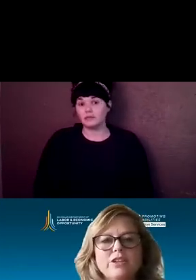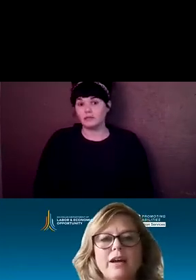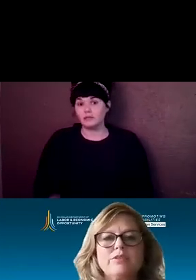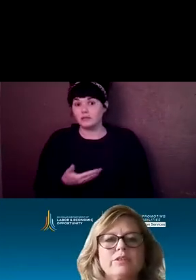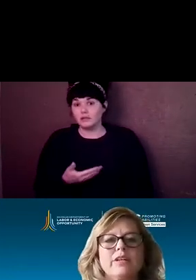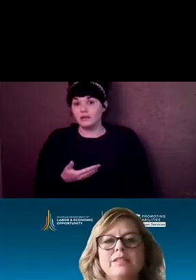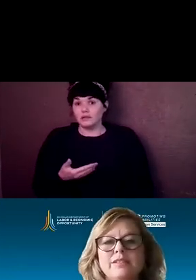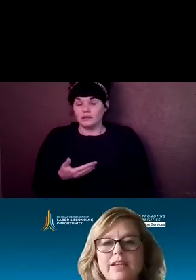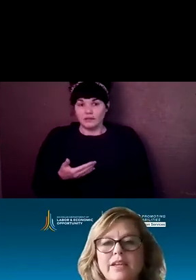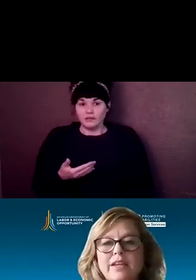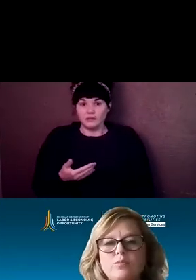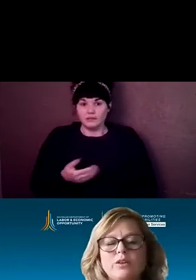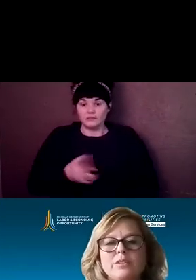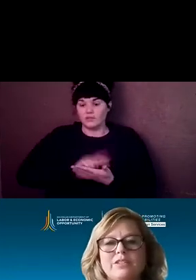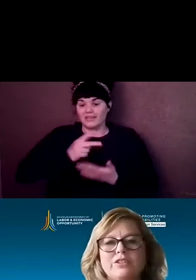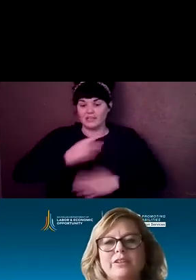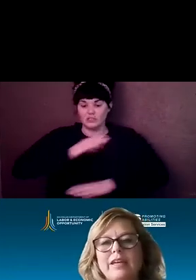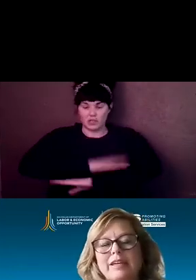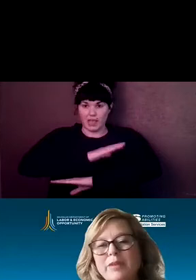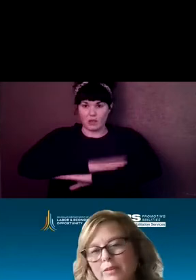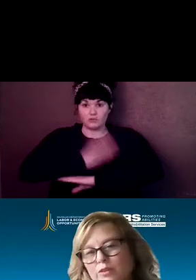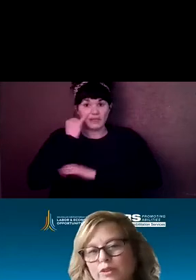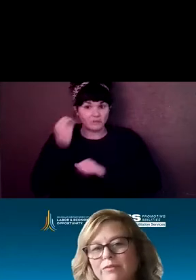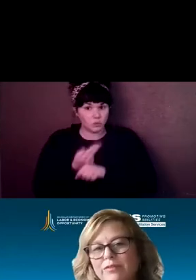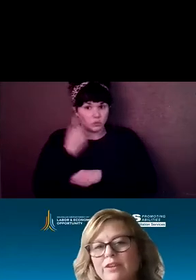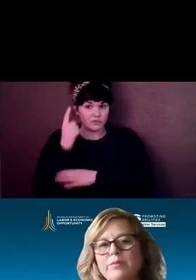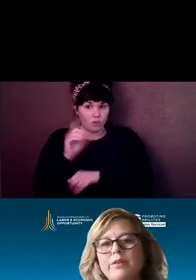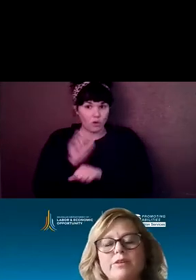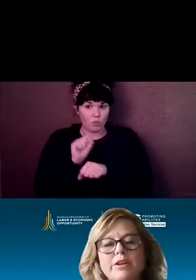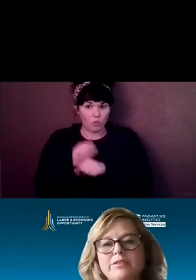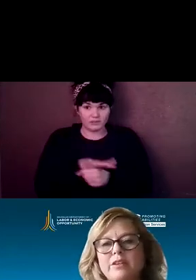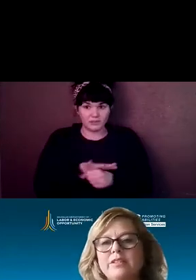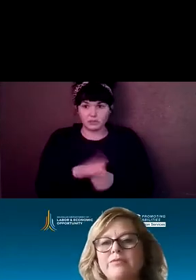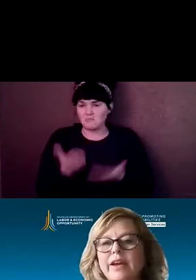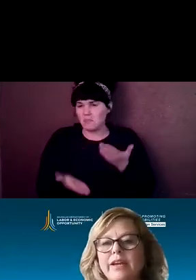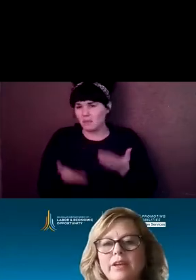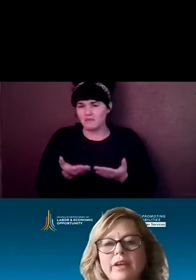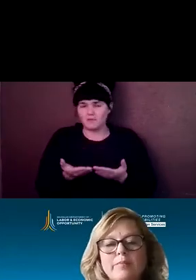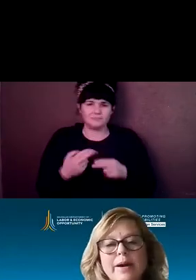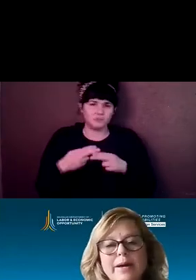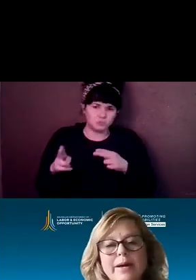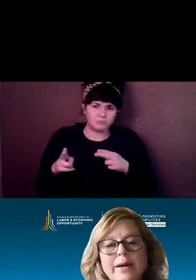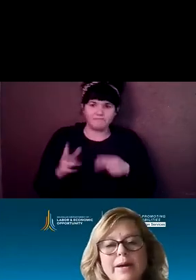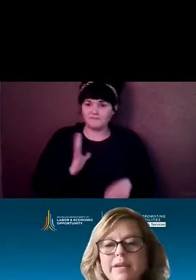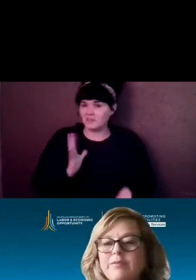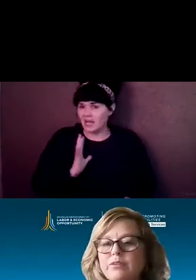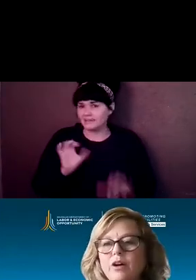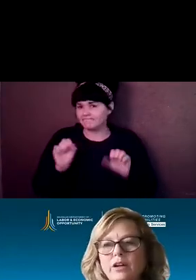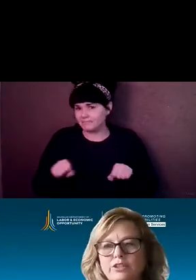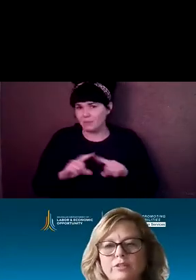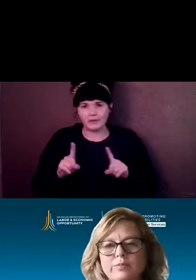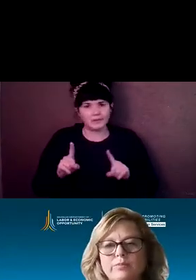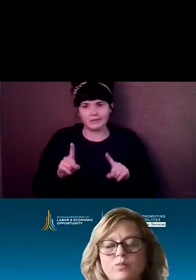kitchen counter as a standing workstation, maybe for brief intermittent periods, it's fine, but not for